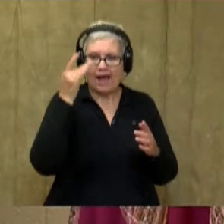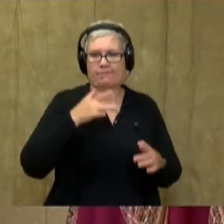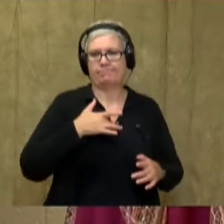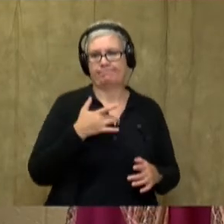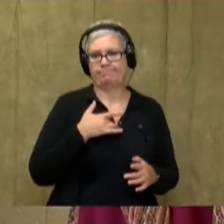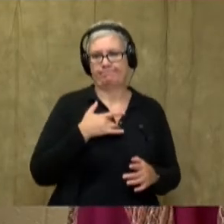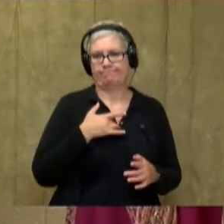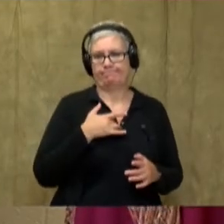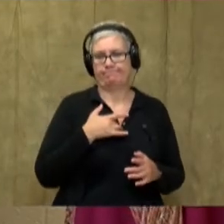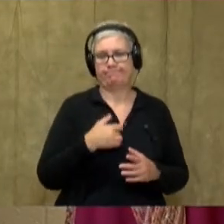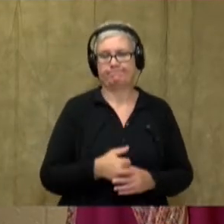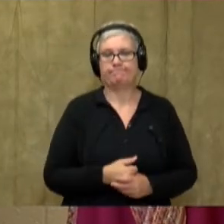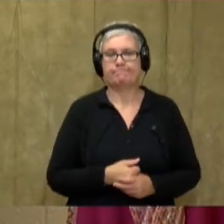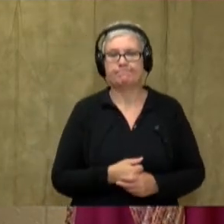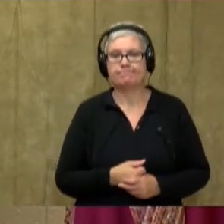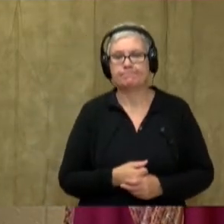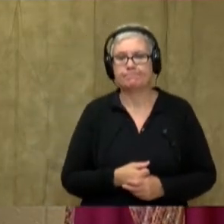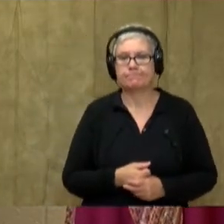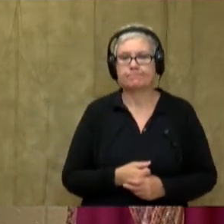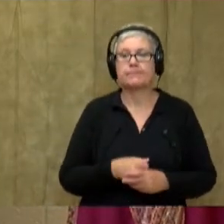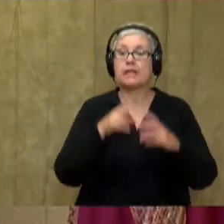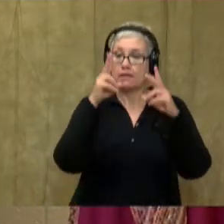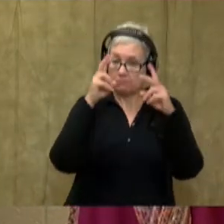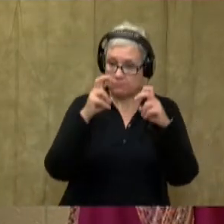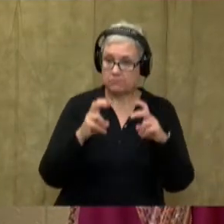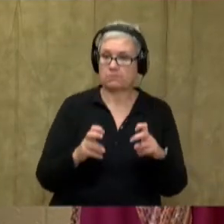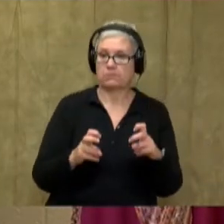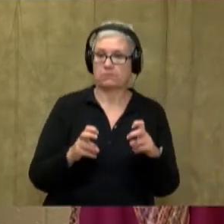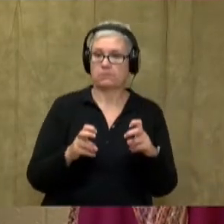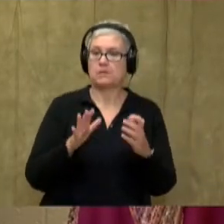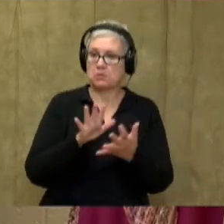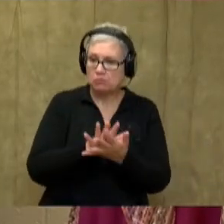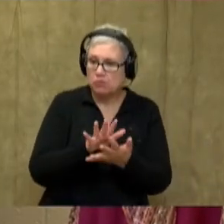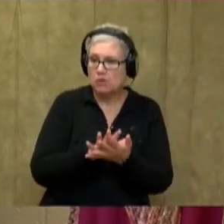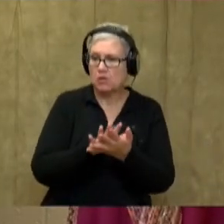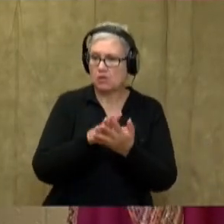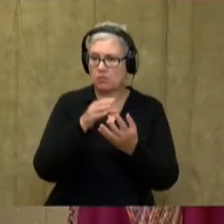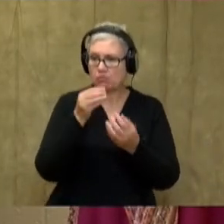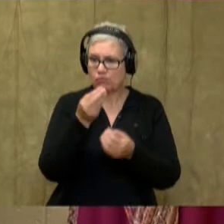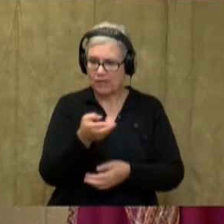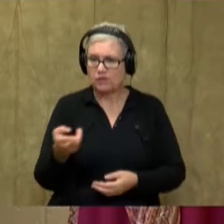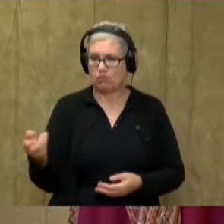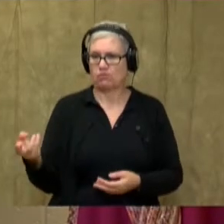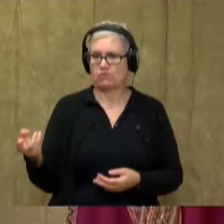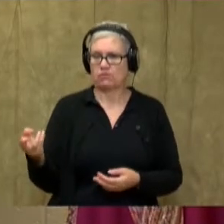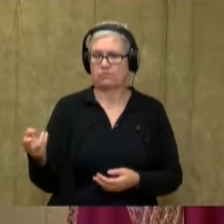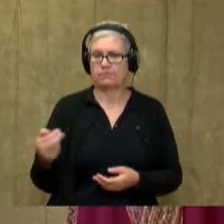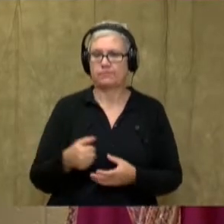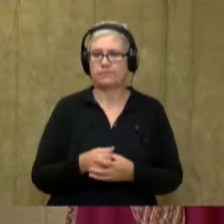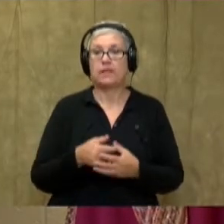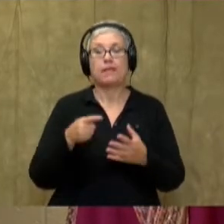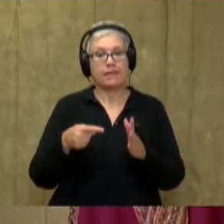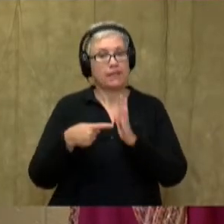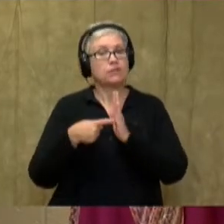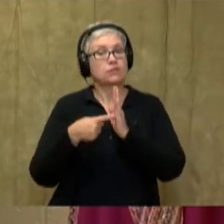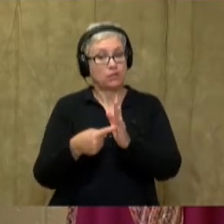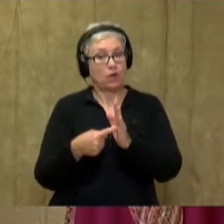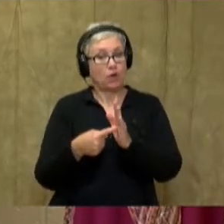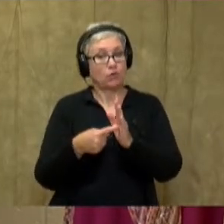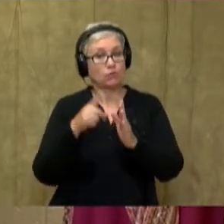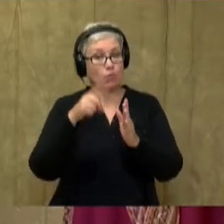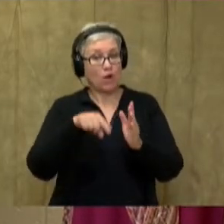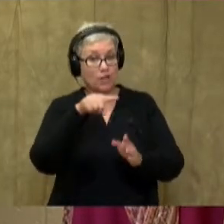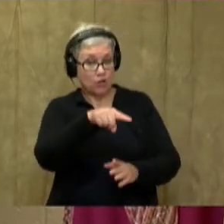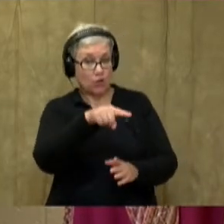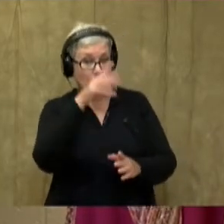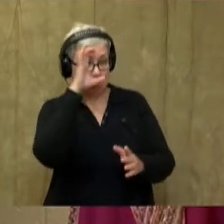And then you can do some research and look at some academic sources that say, yeah, this shows that what you're saying